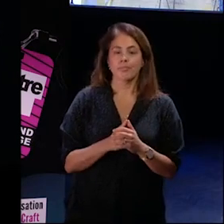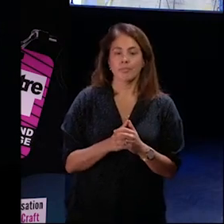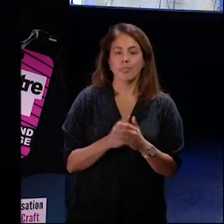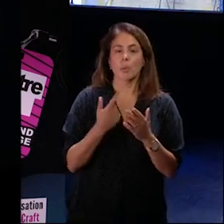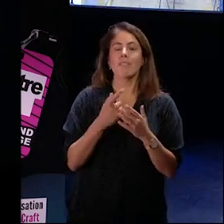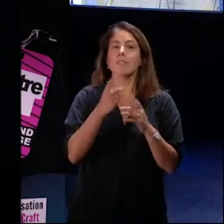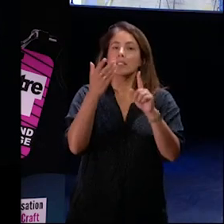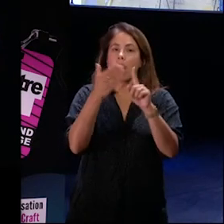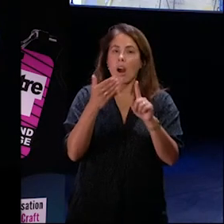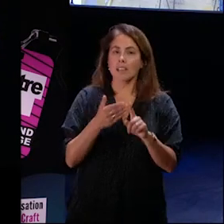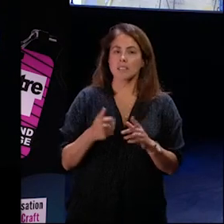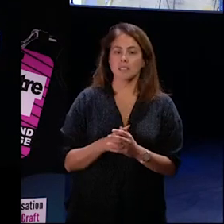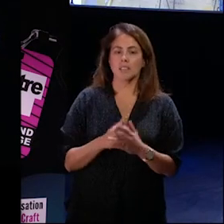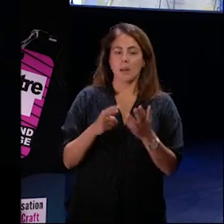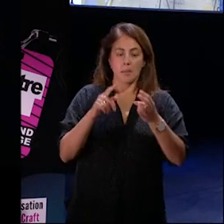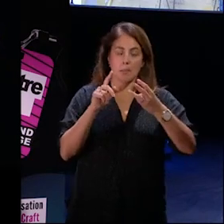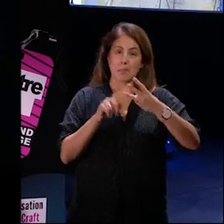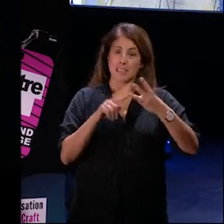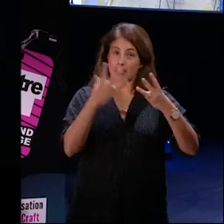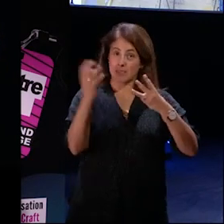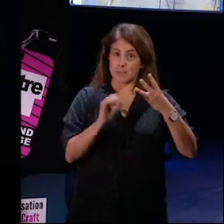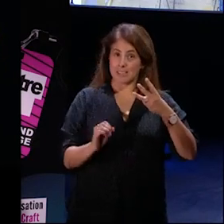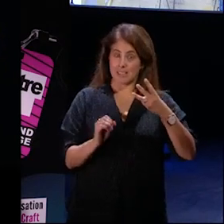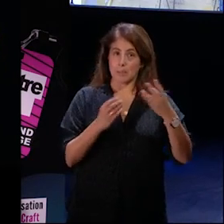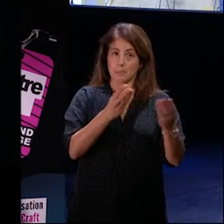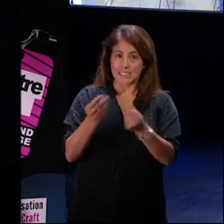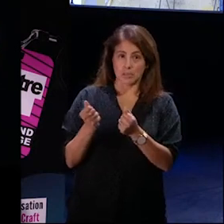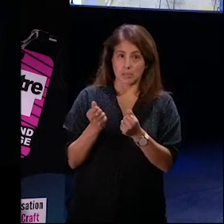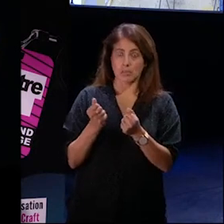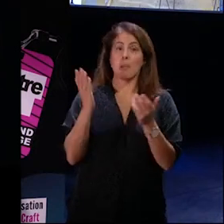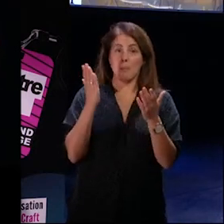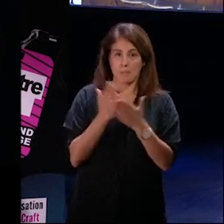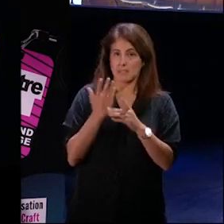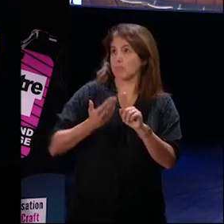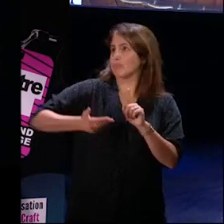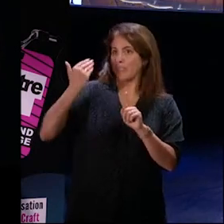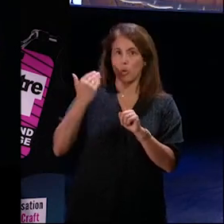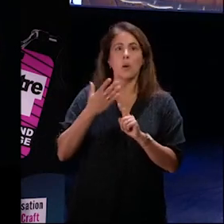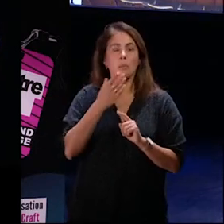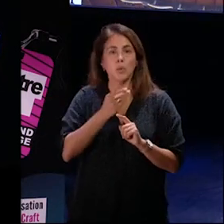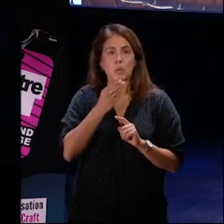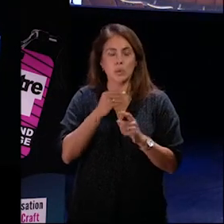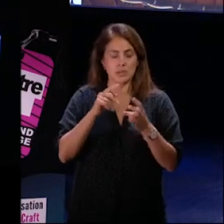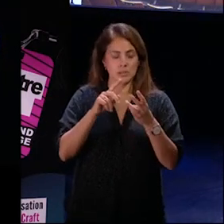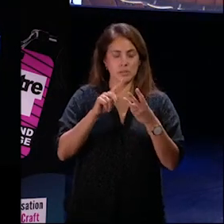with the following targets. Baseline, 50% of materials in must have had a previous life and